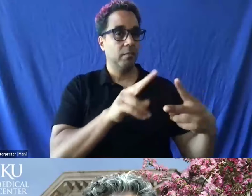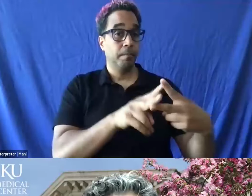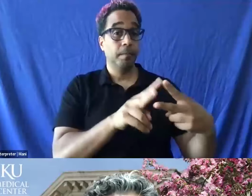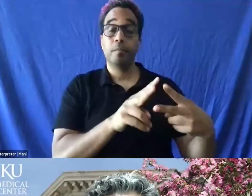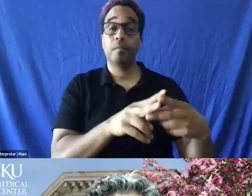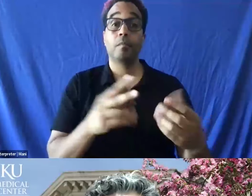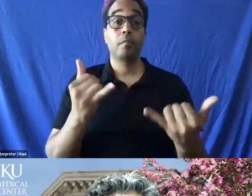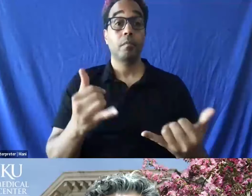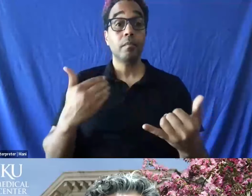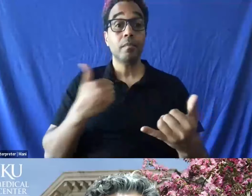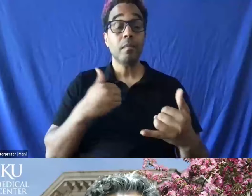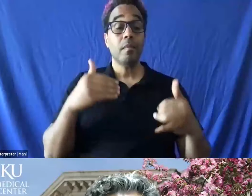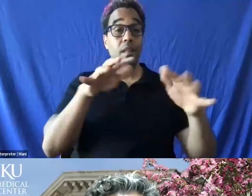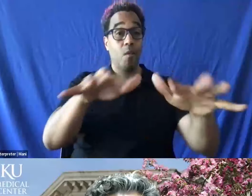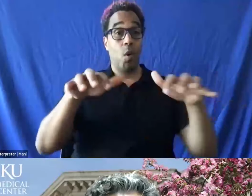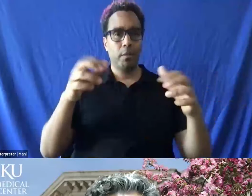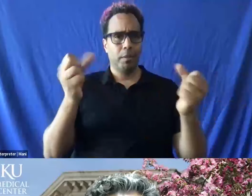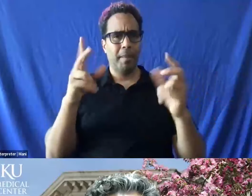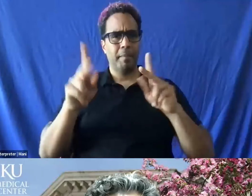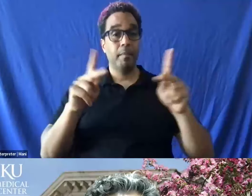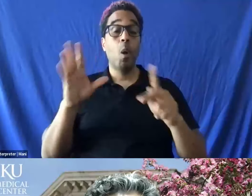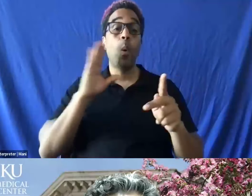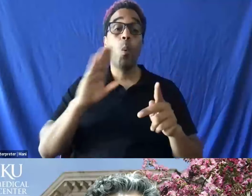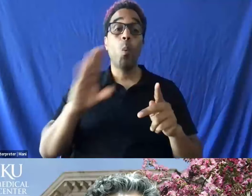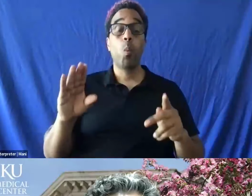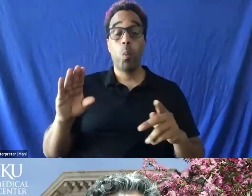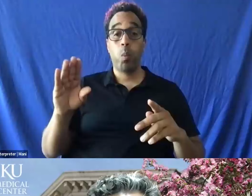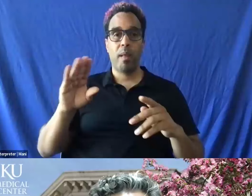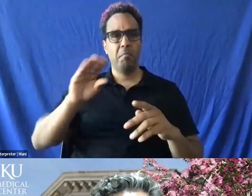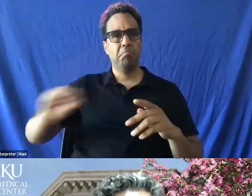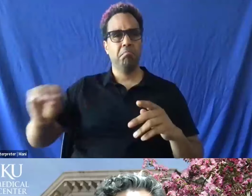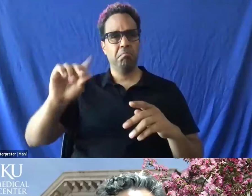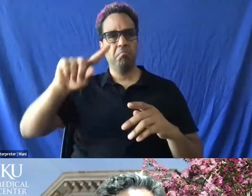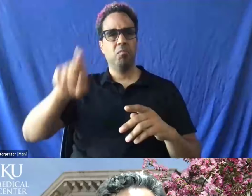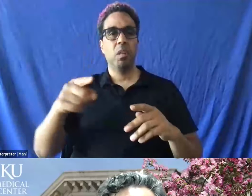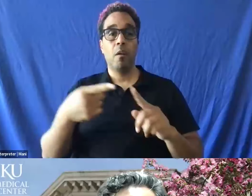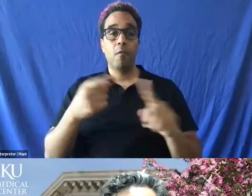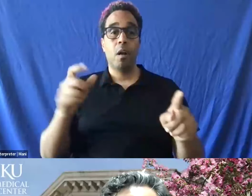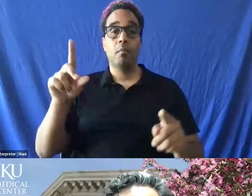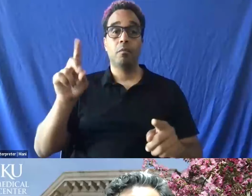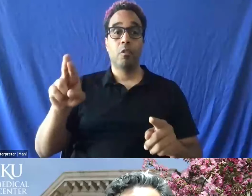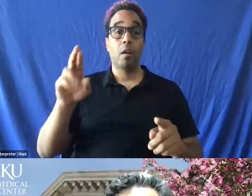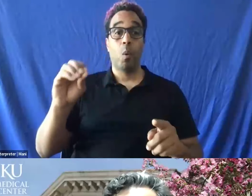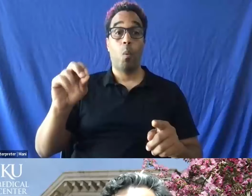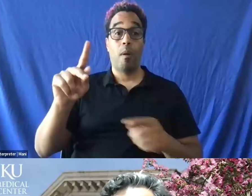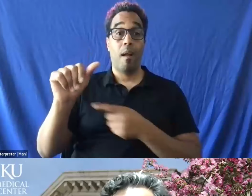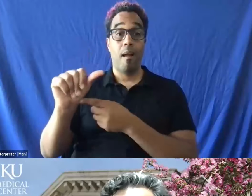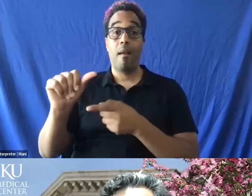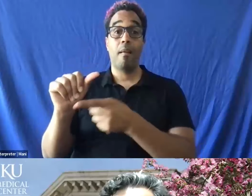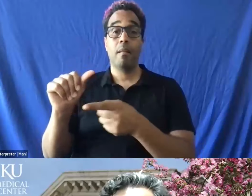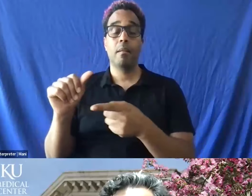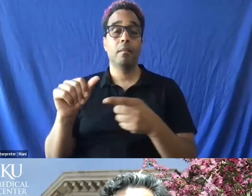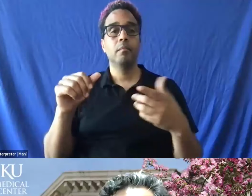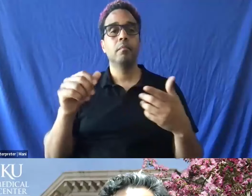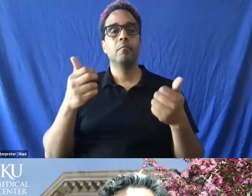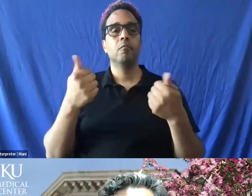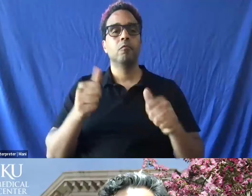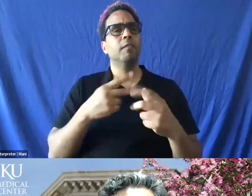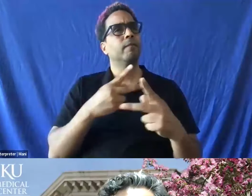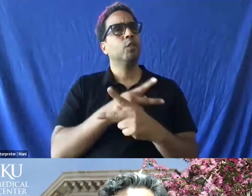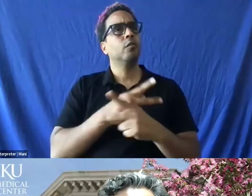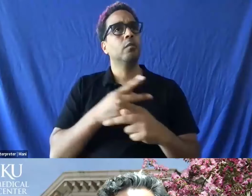audience. I'm going to post a question first from Dr. Okah to kind of bridge this question of